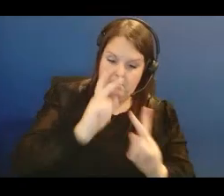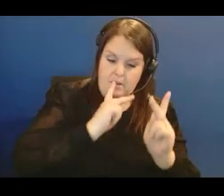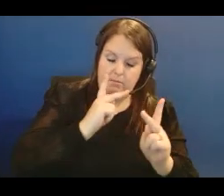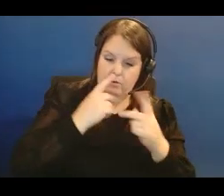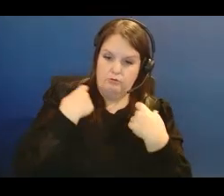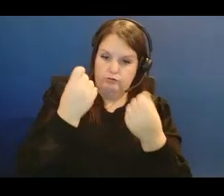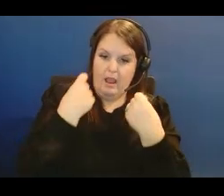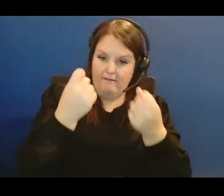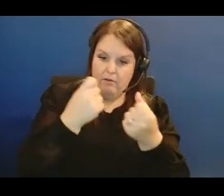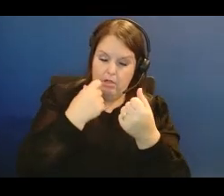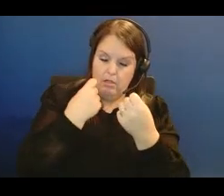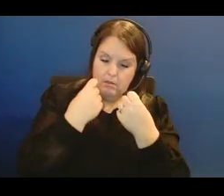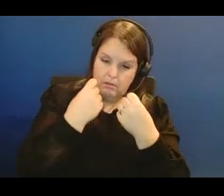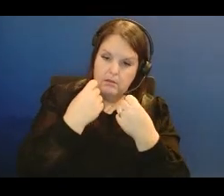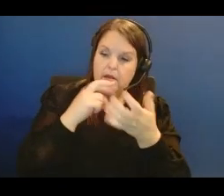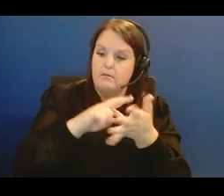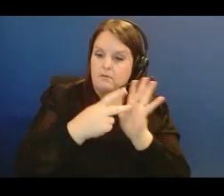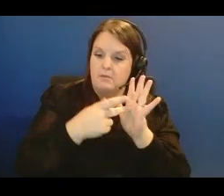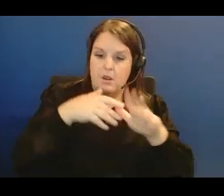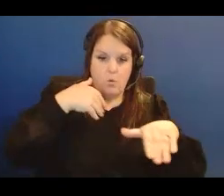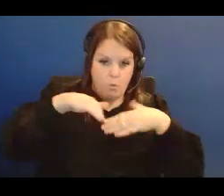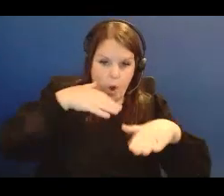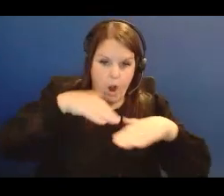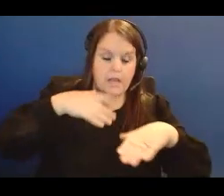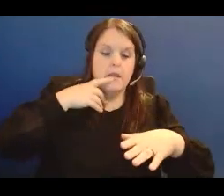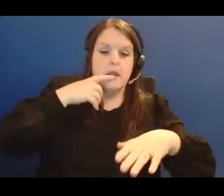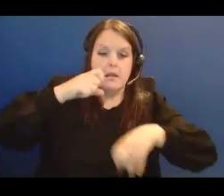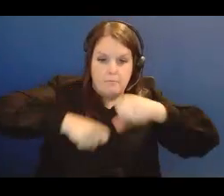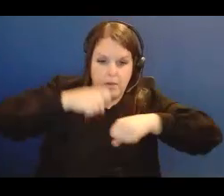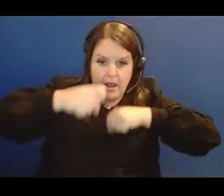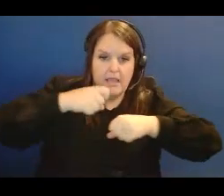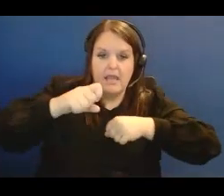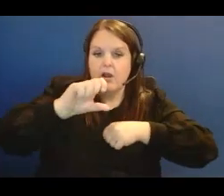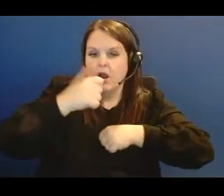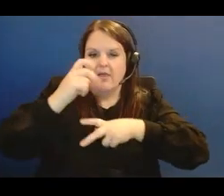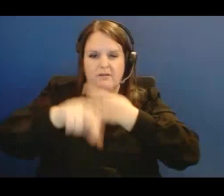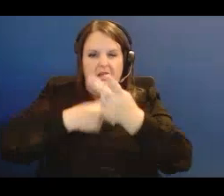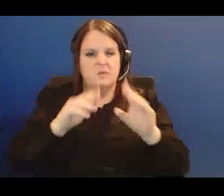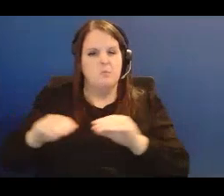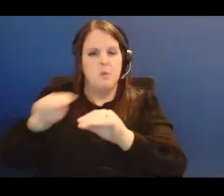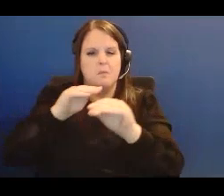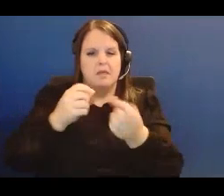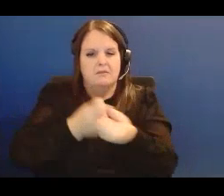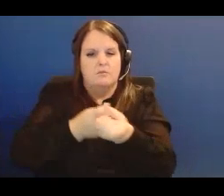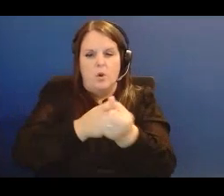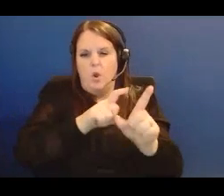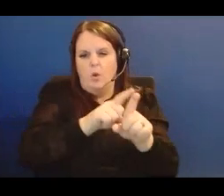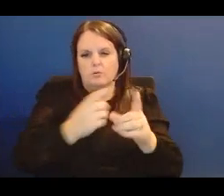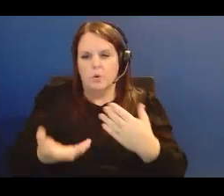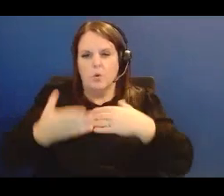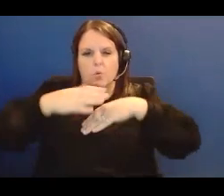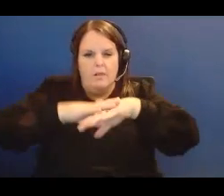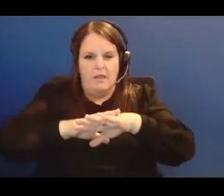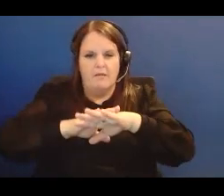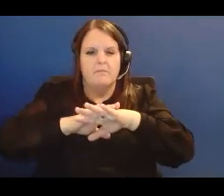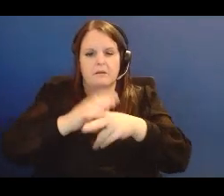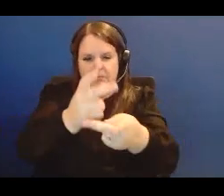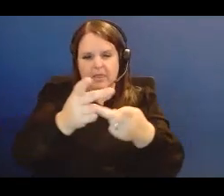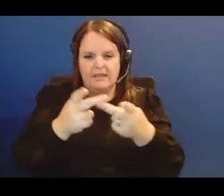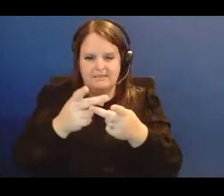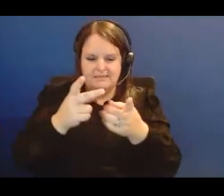travel, whether that's through walking, biking, or other mobility aids, but also through overlapping demographic and geographic